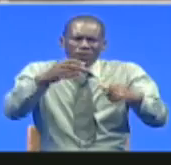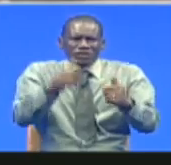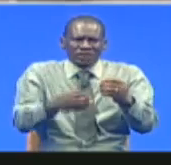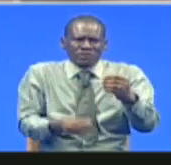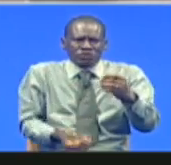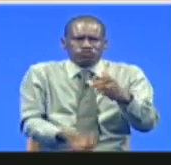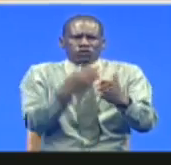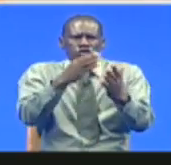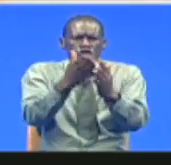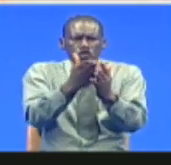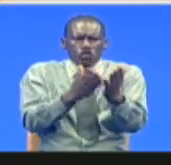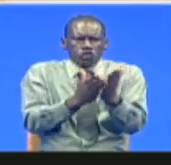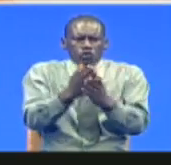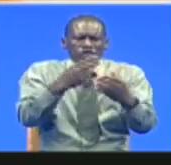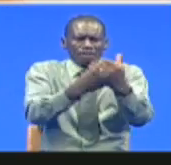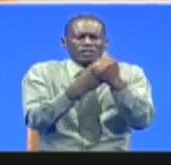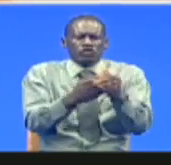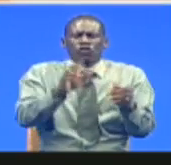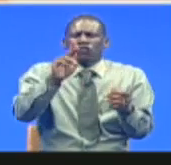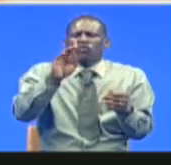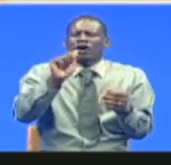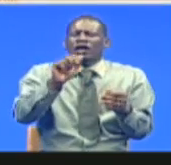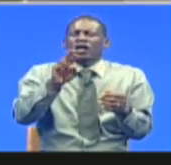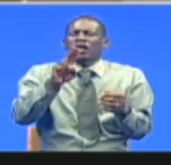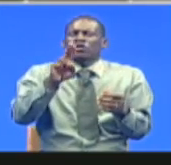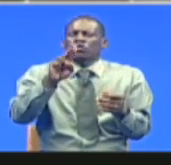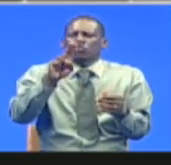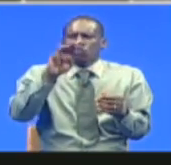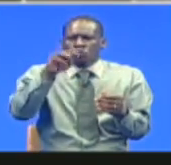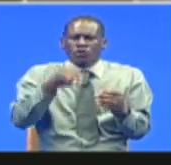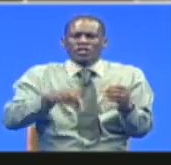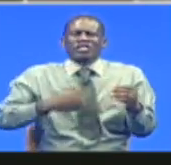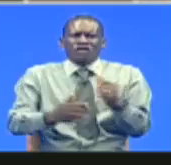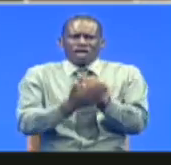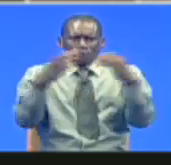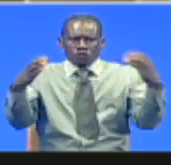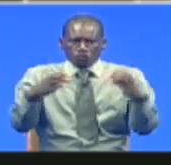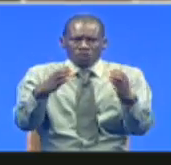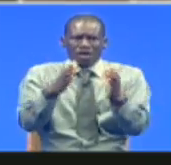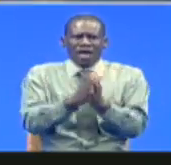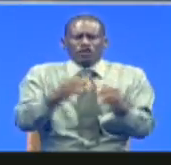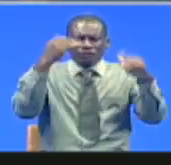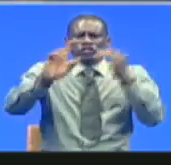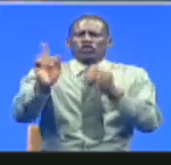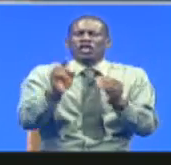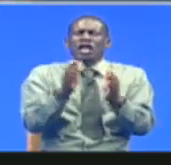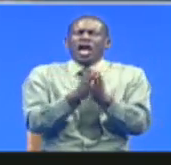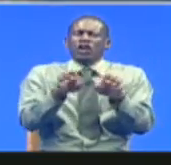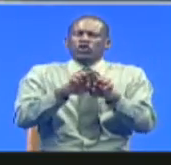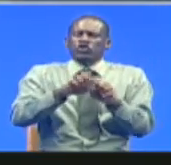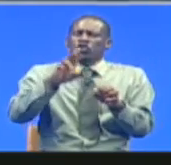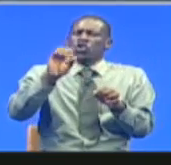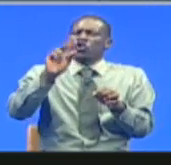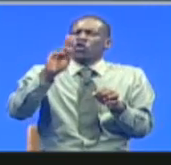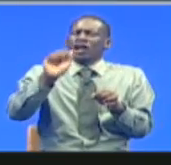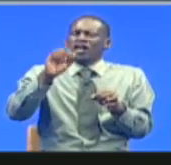partnership of Karurumo Horticulture Self-Help Group, the University of Nairobi, and funded by the Rockefeller Foundation, holds potential to add value